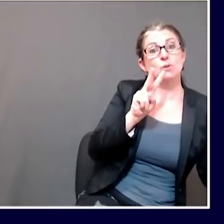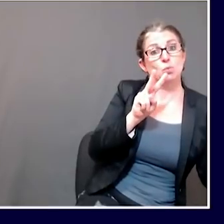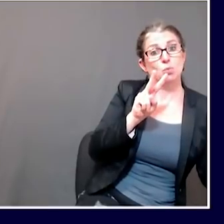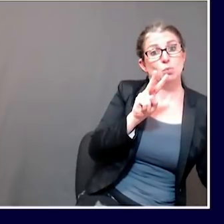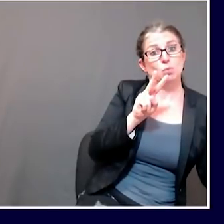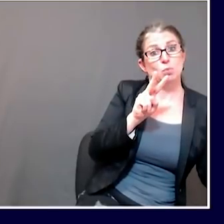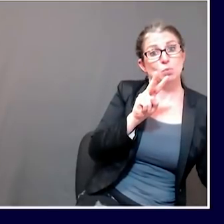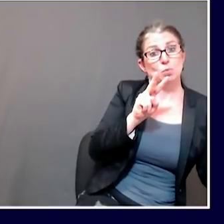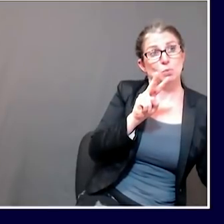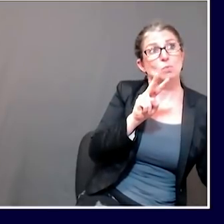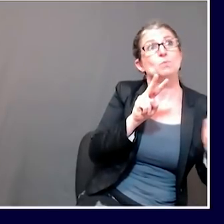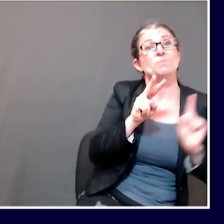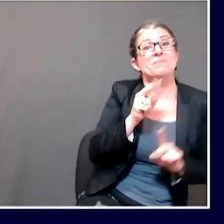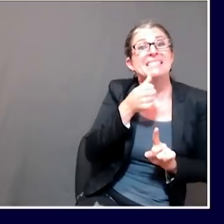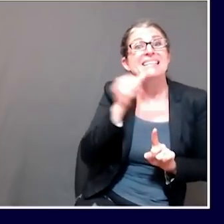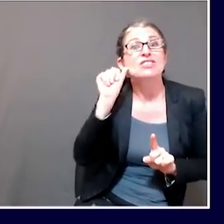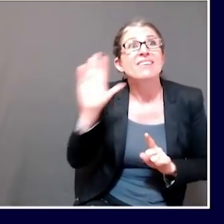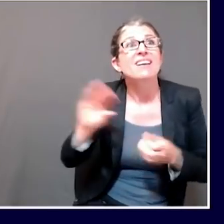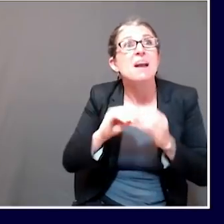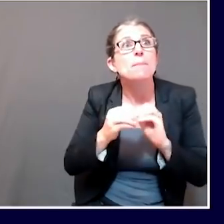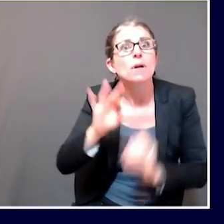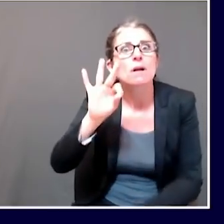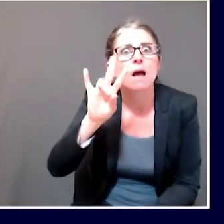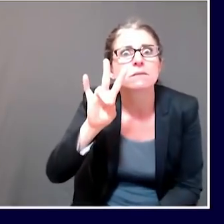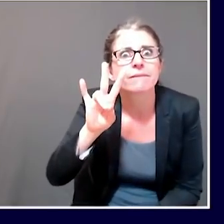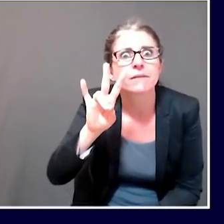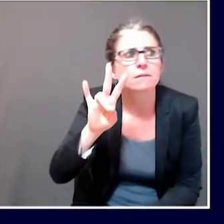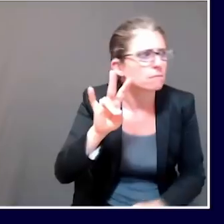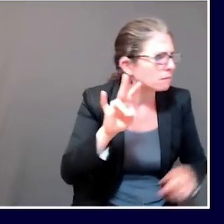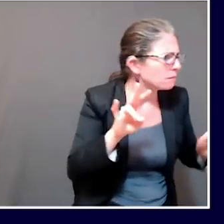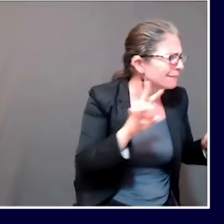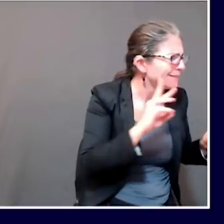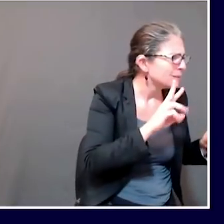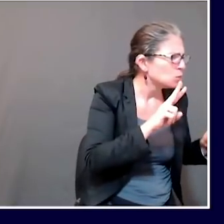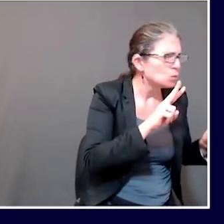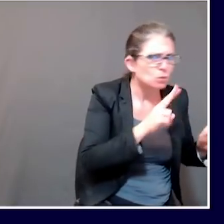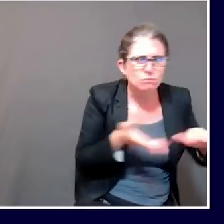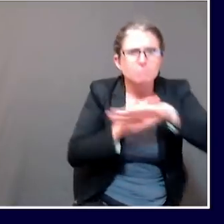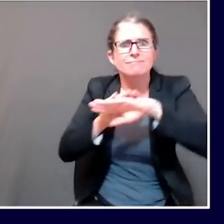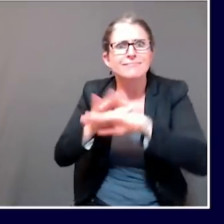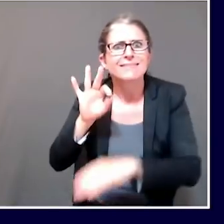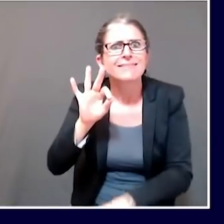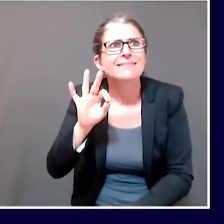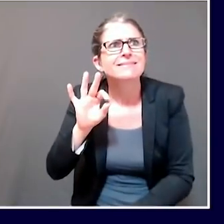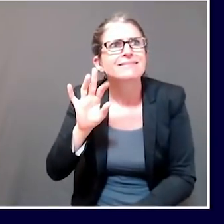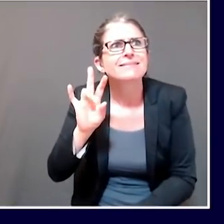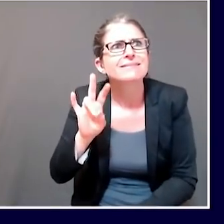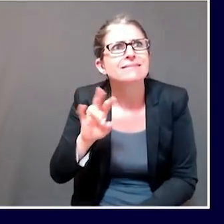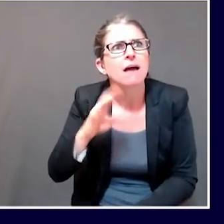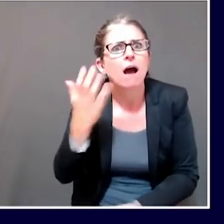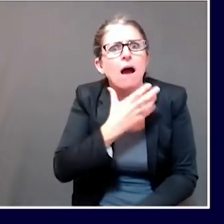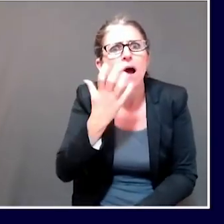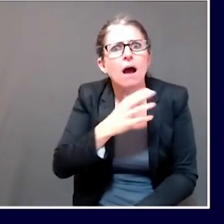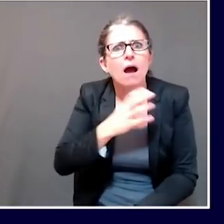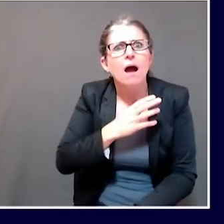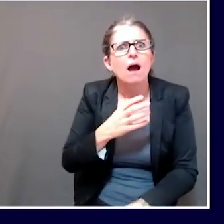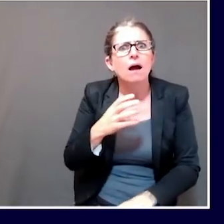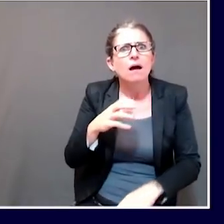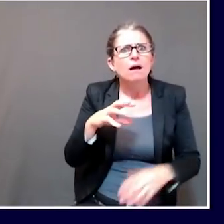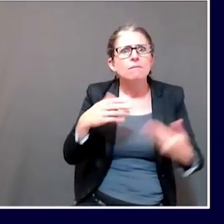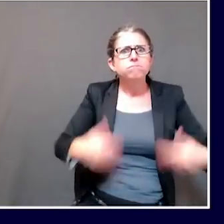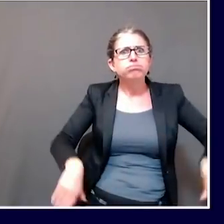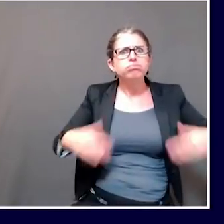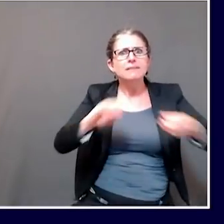Yesterday, it was 97. A 56% increase in the number of daily